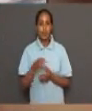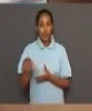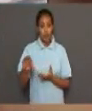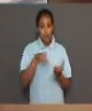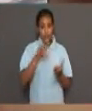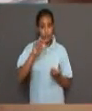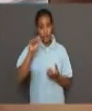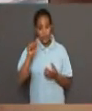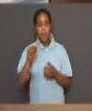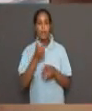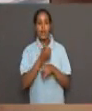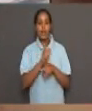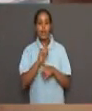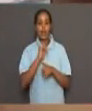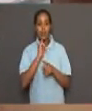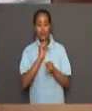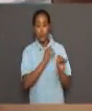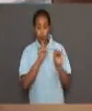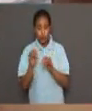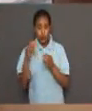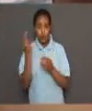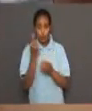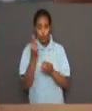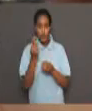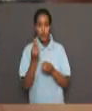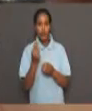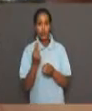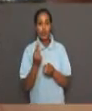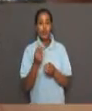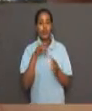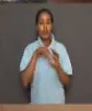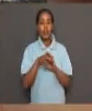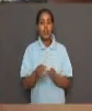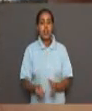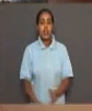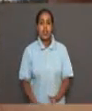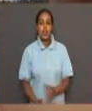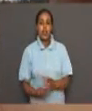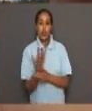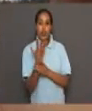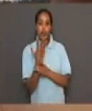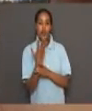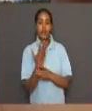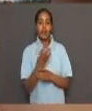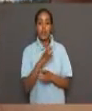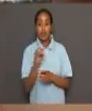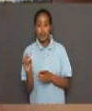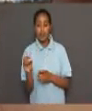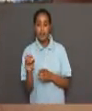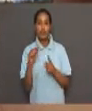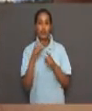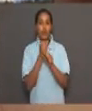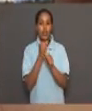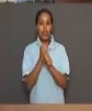Liquid sodium metal is also used as a coolant in nuclear reactors and to